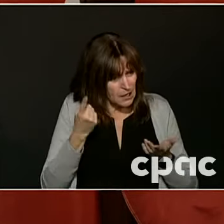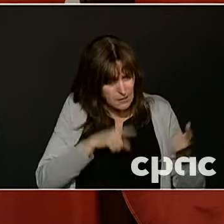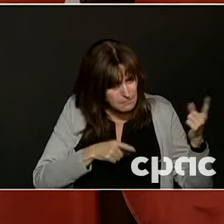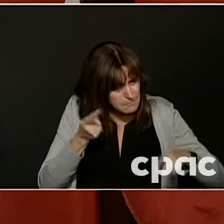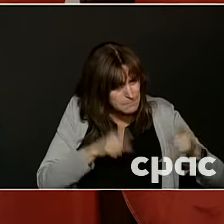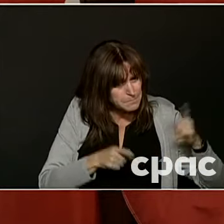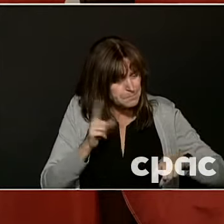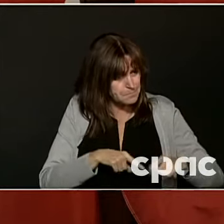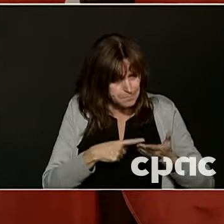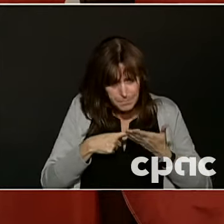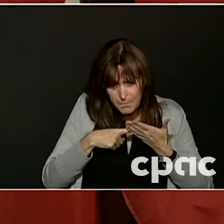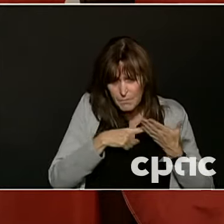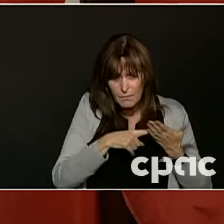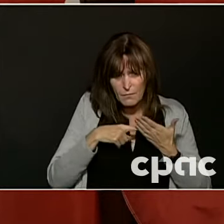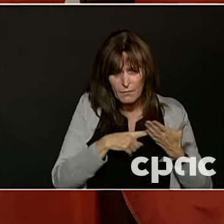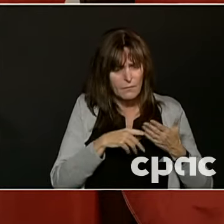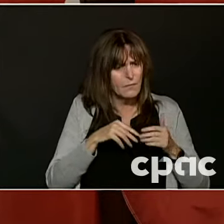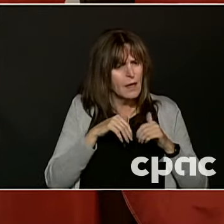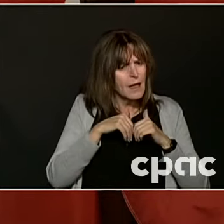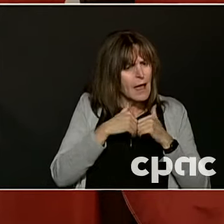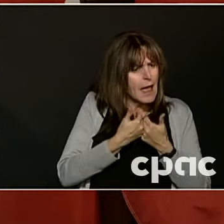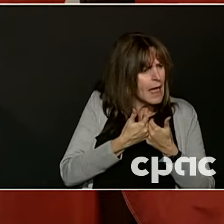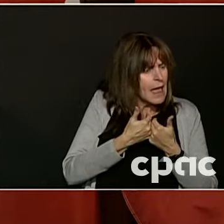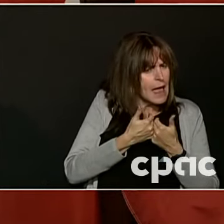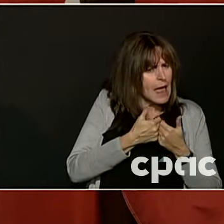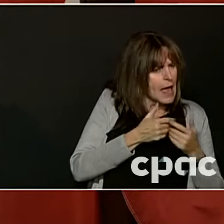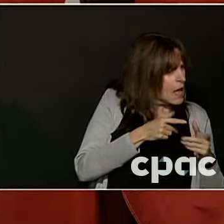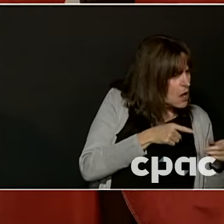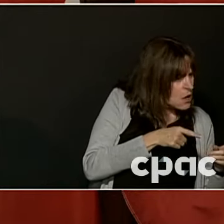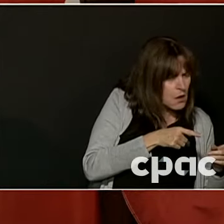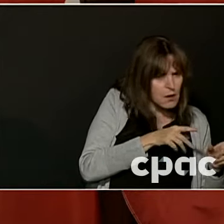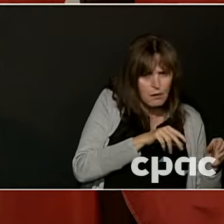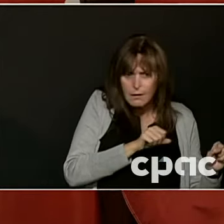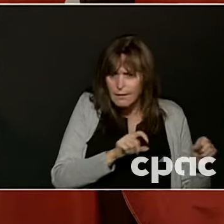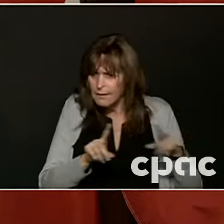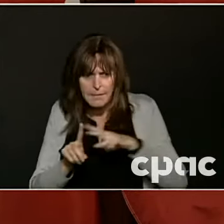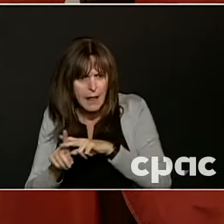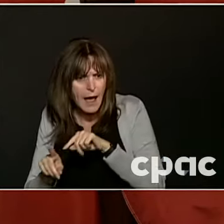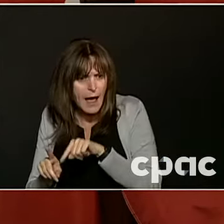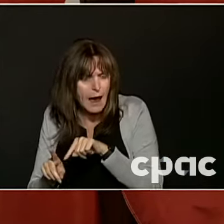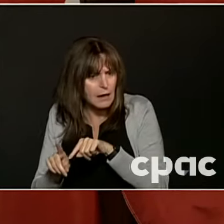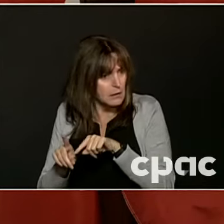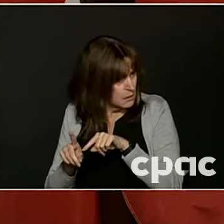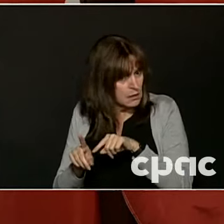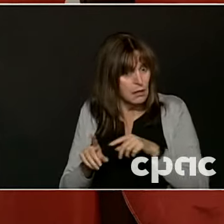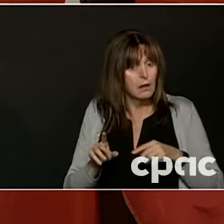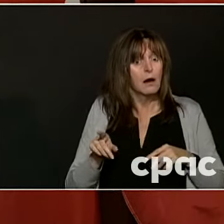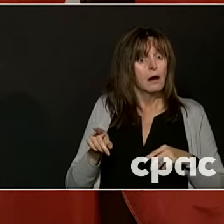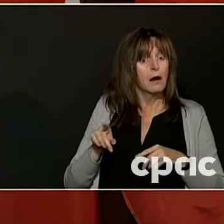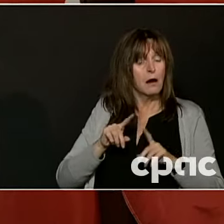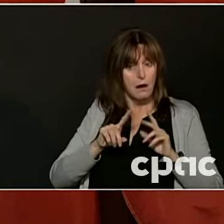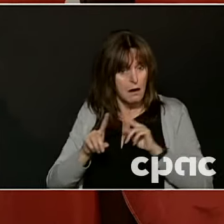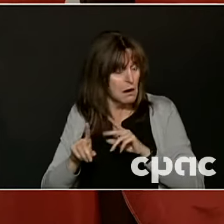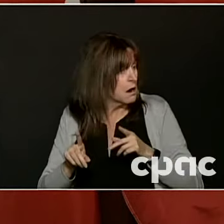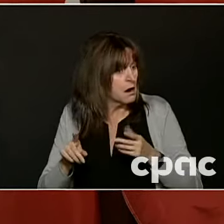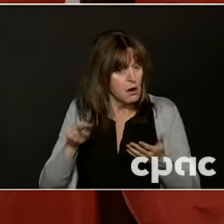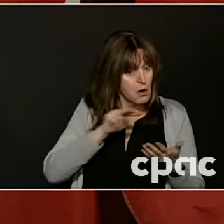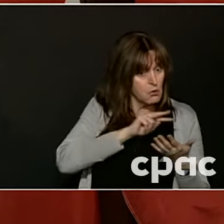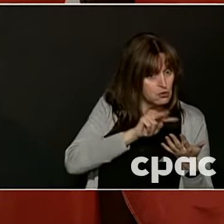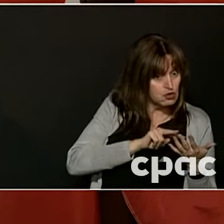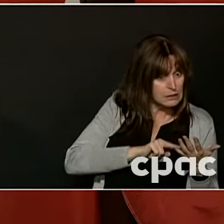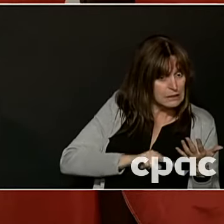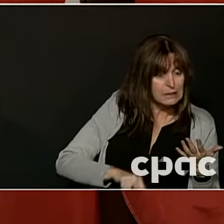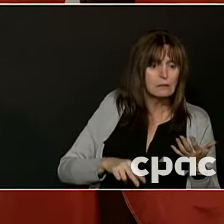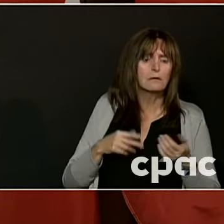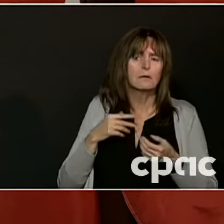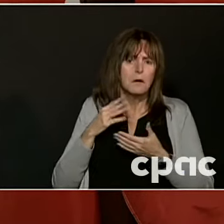the other thing is key and important is that we look at that and we see these measures. It allows different parts of the province and different areas to say, if